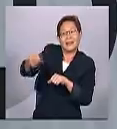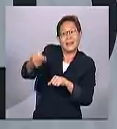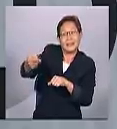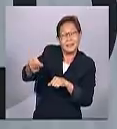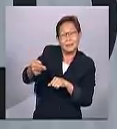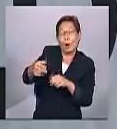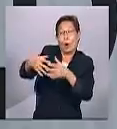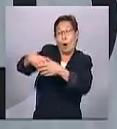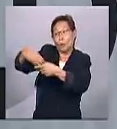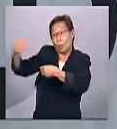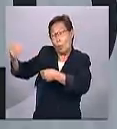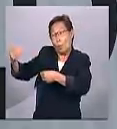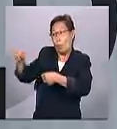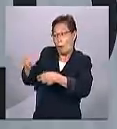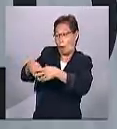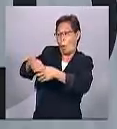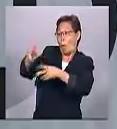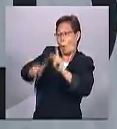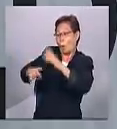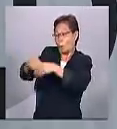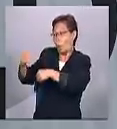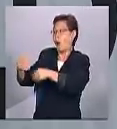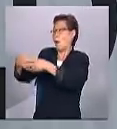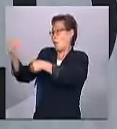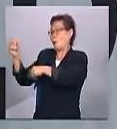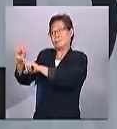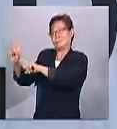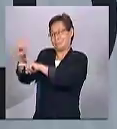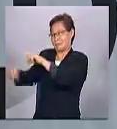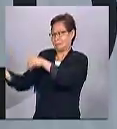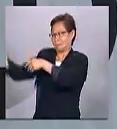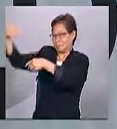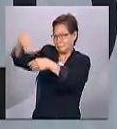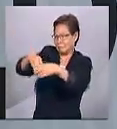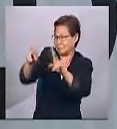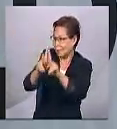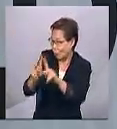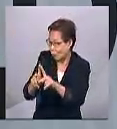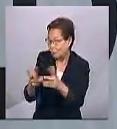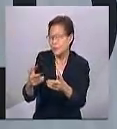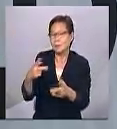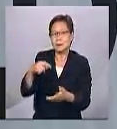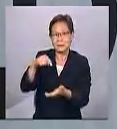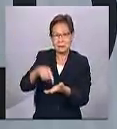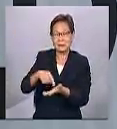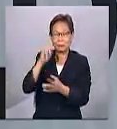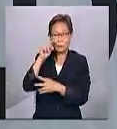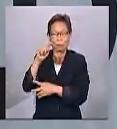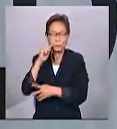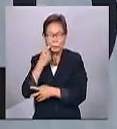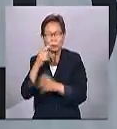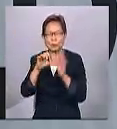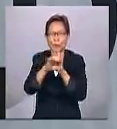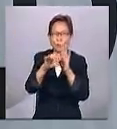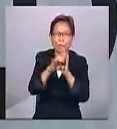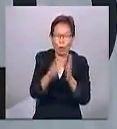example, those have high risk, are not coming into their kampung. So this is something that we are looking into it seriously. For example, at